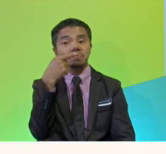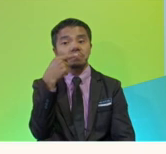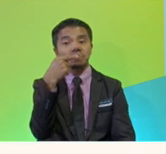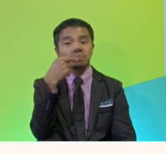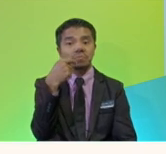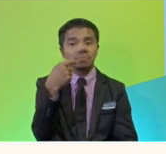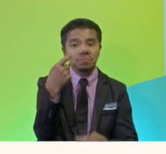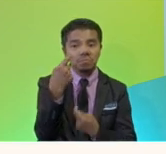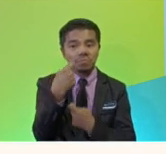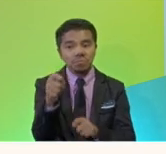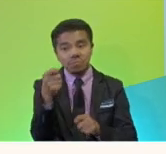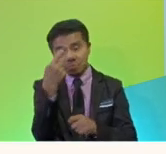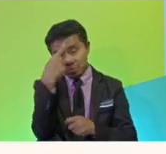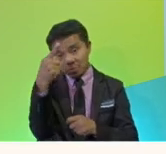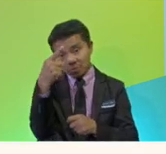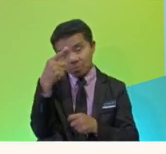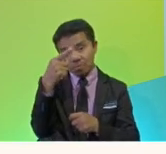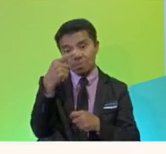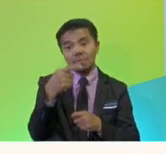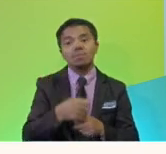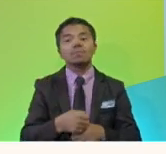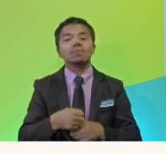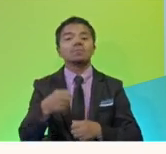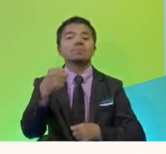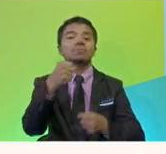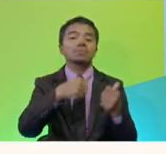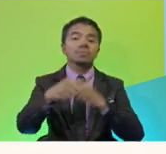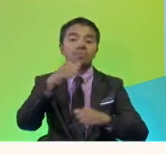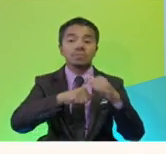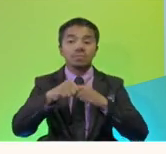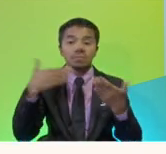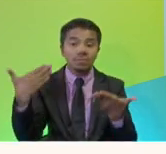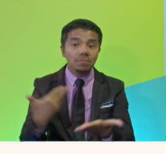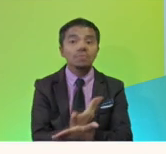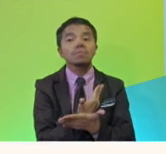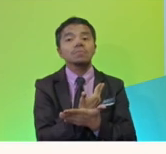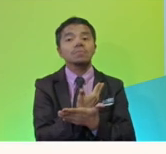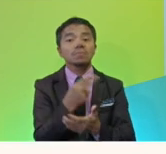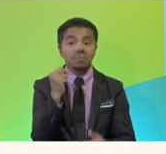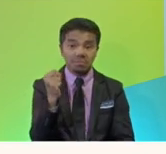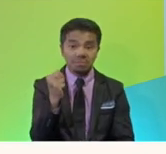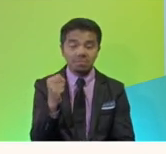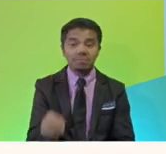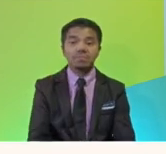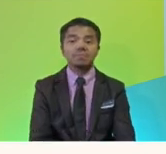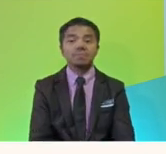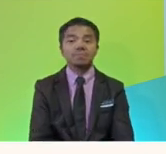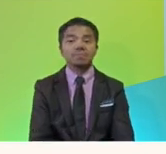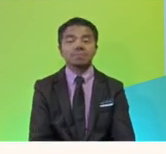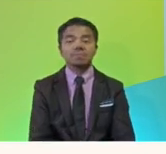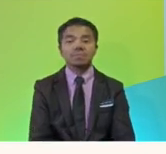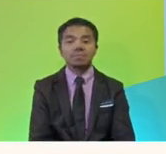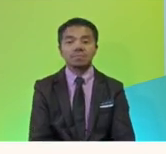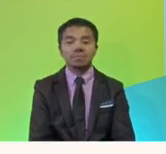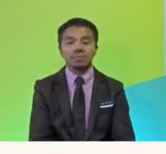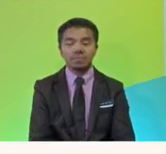soon? In this kind of situations, you need to identify the keyword. And the keywords here would be plans to try, which is